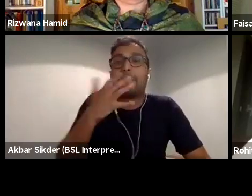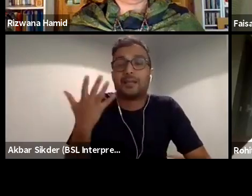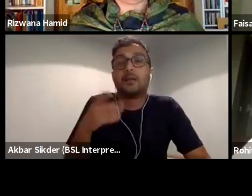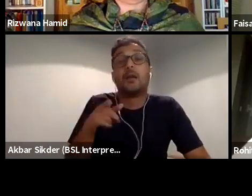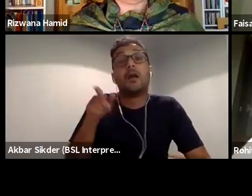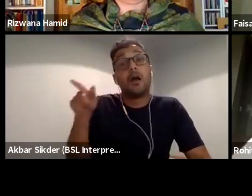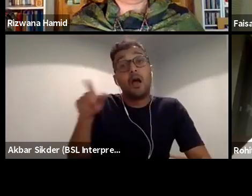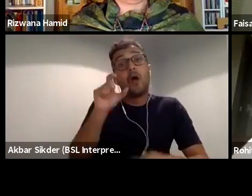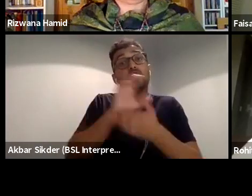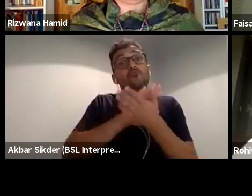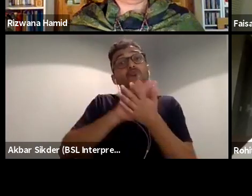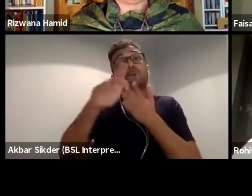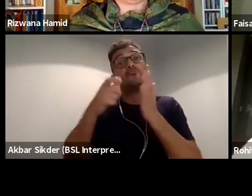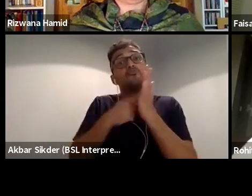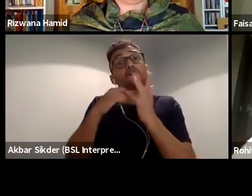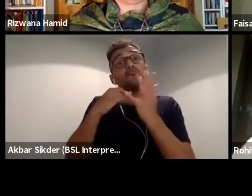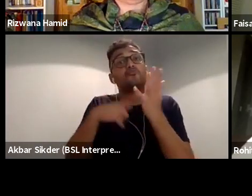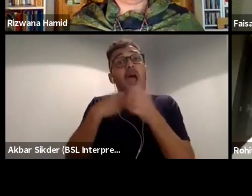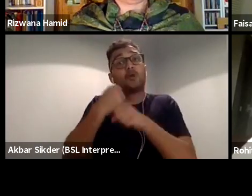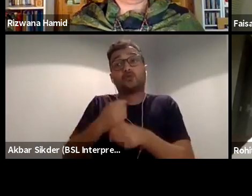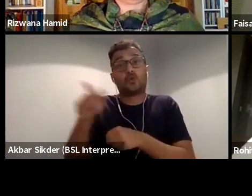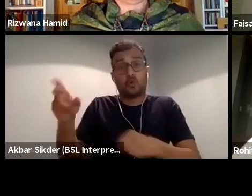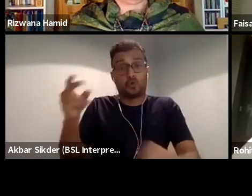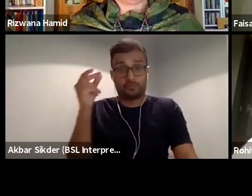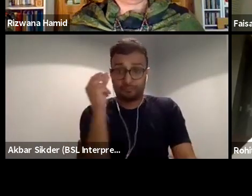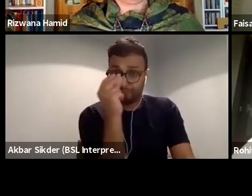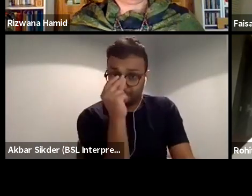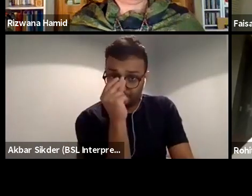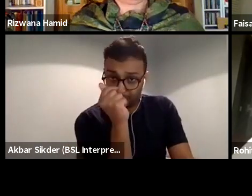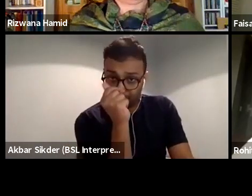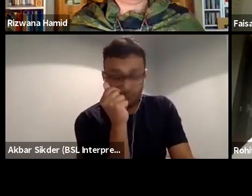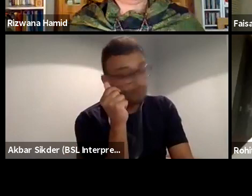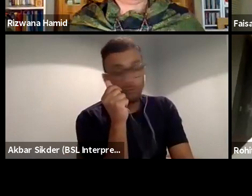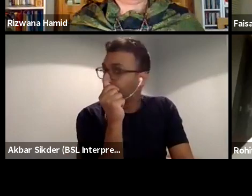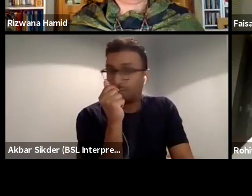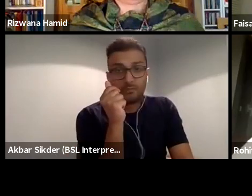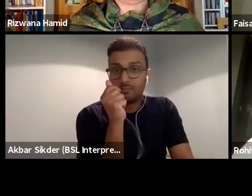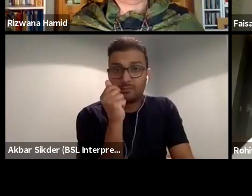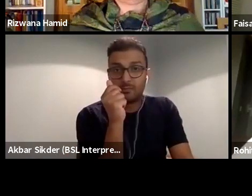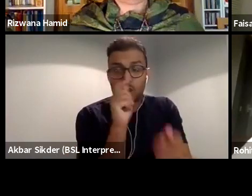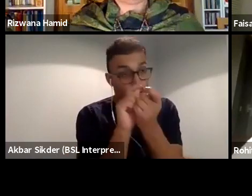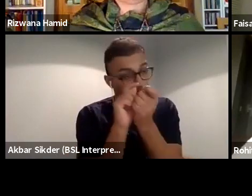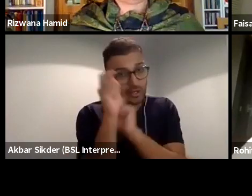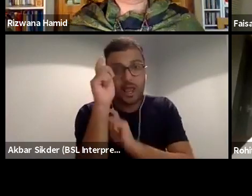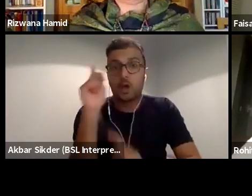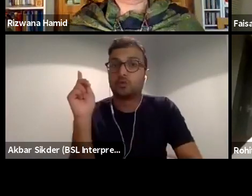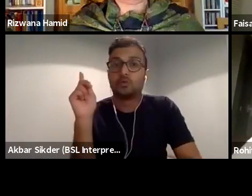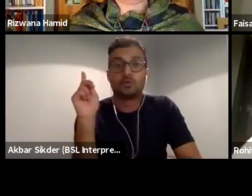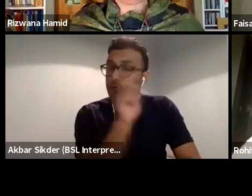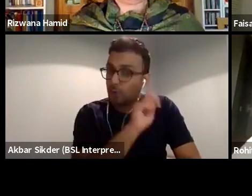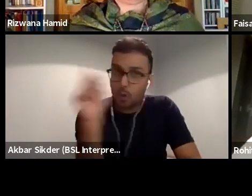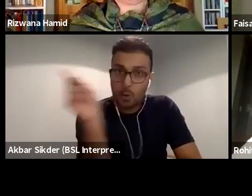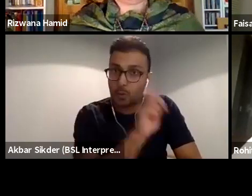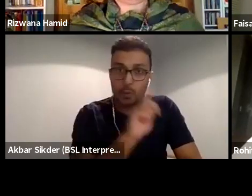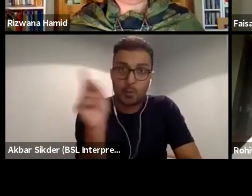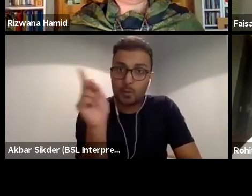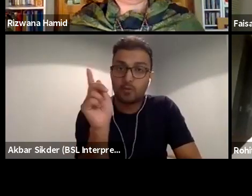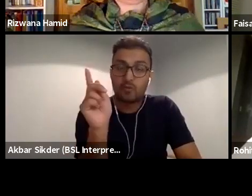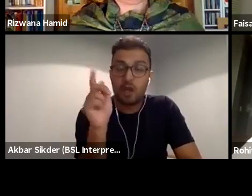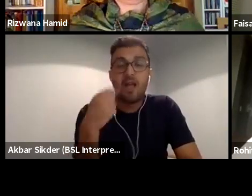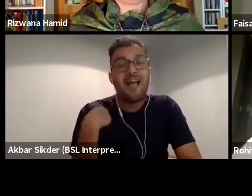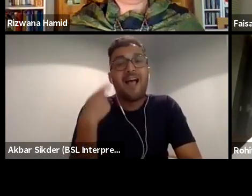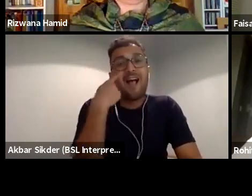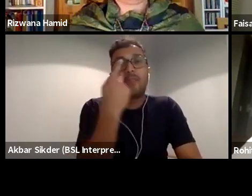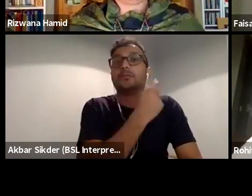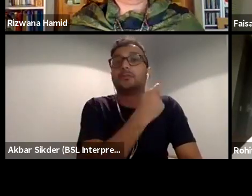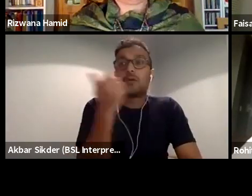an absolutely horrific way. And I think maybe there are a lot of extremists who won't have changed their opinions,